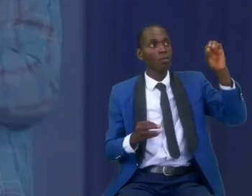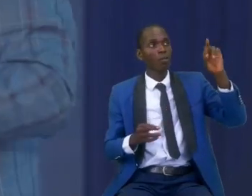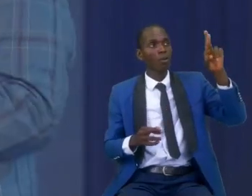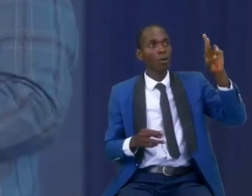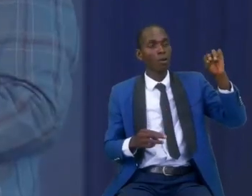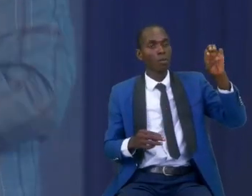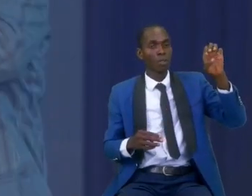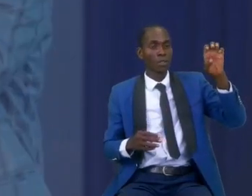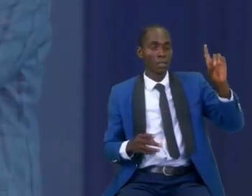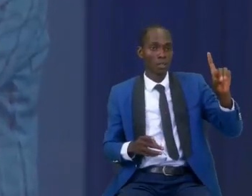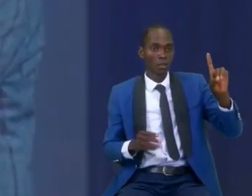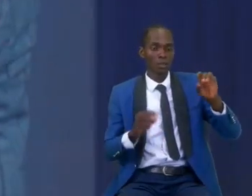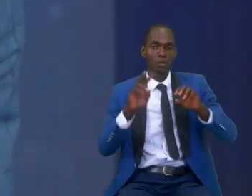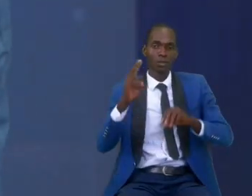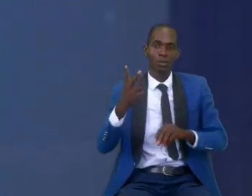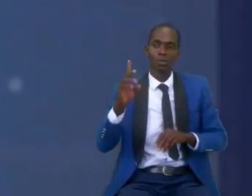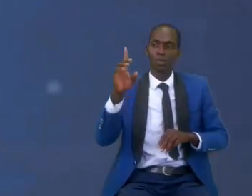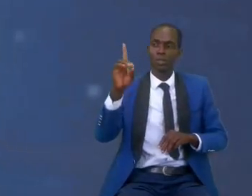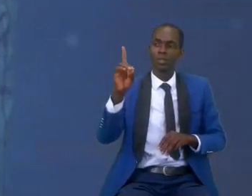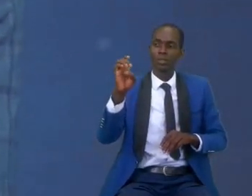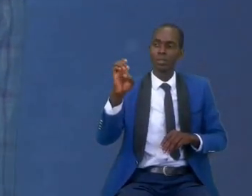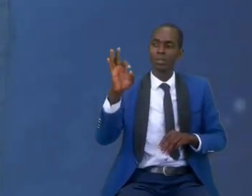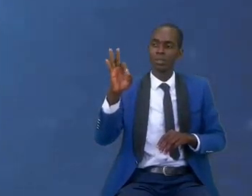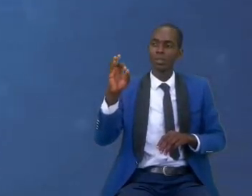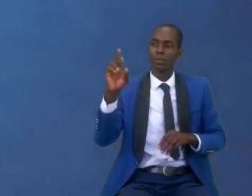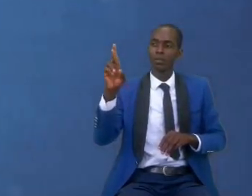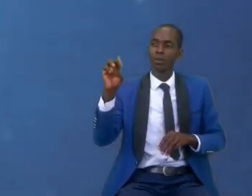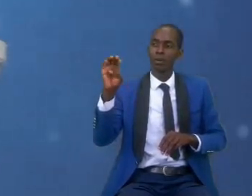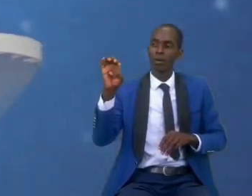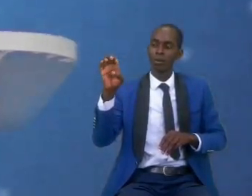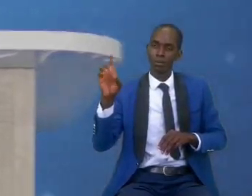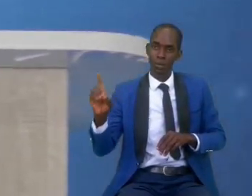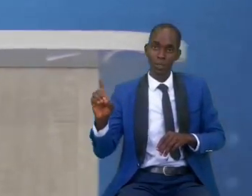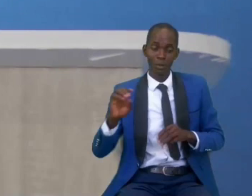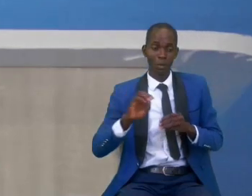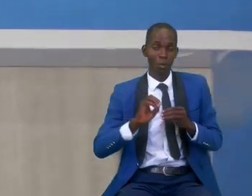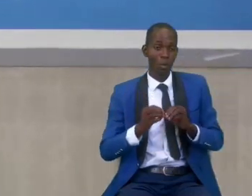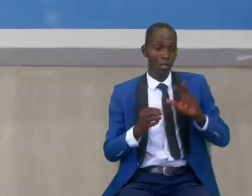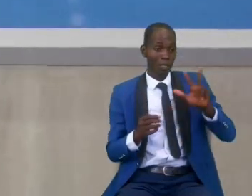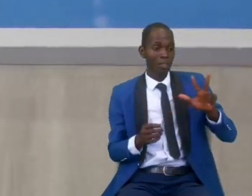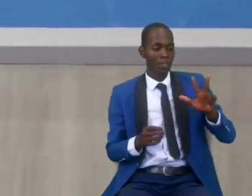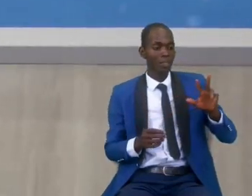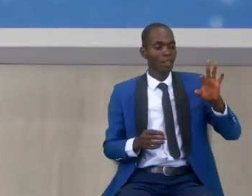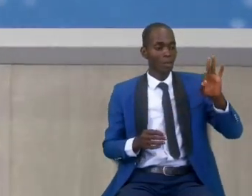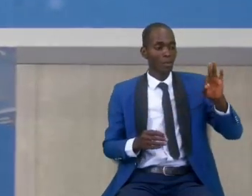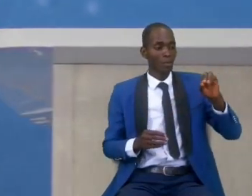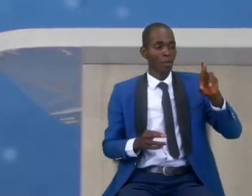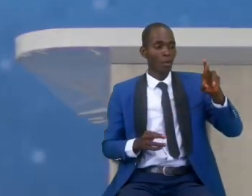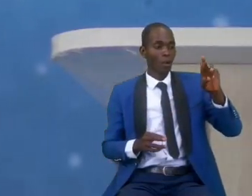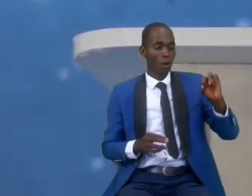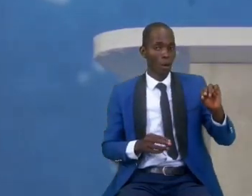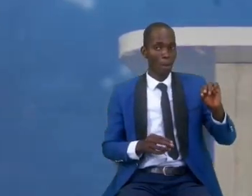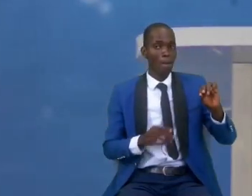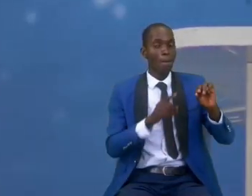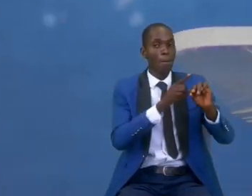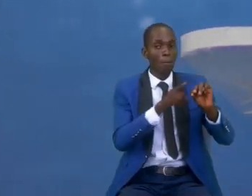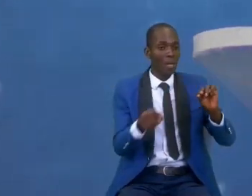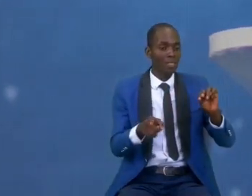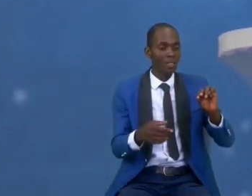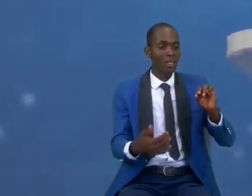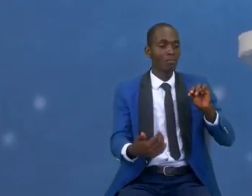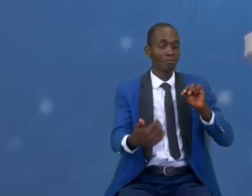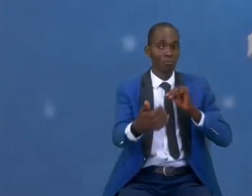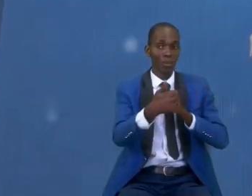word formed, but put a trans behind it. A trans is when you cross